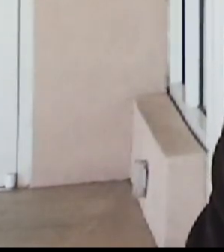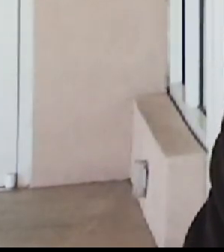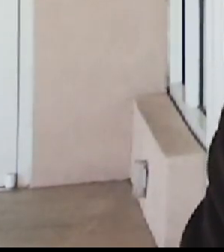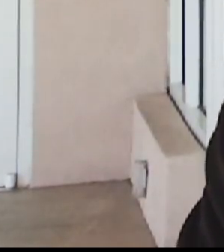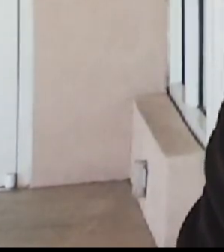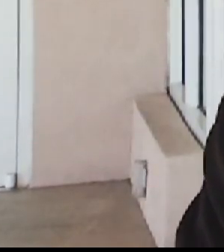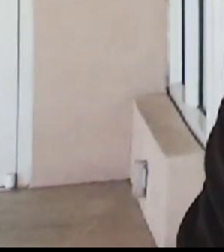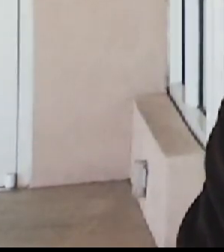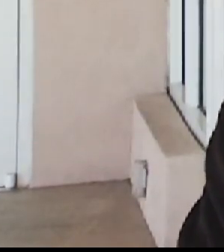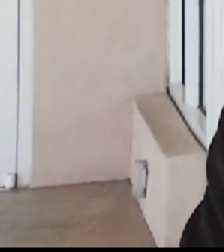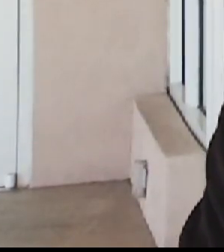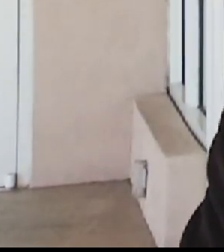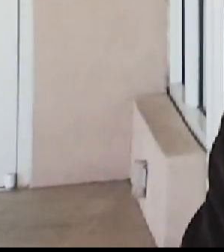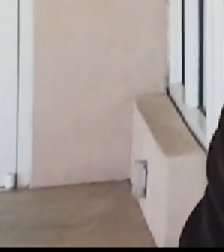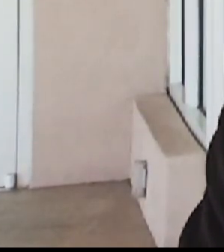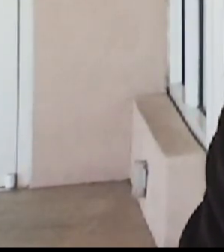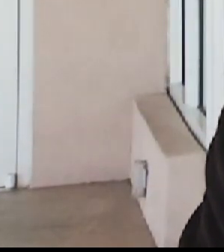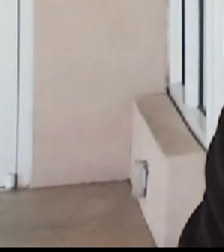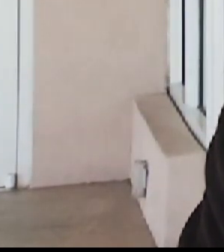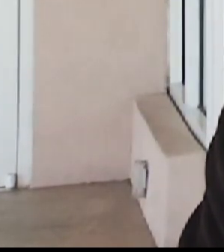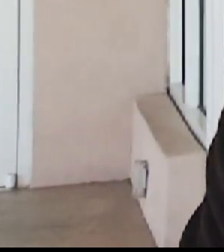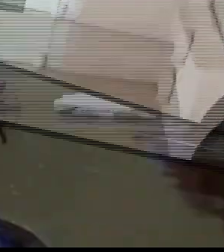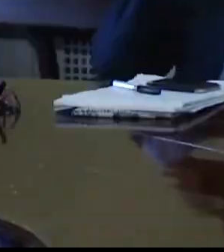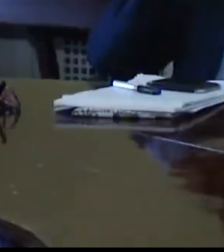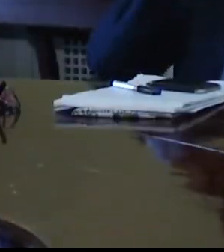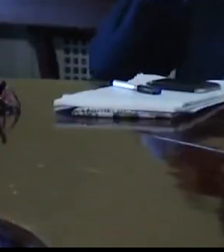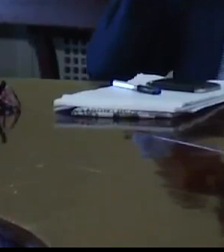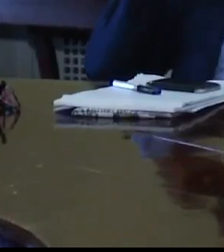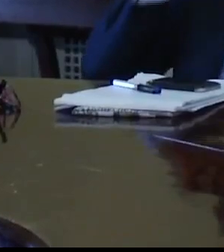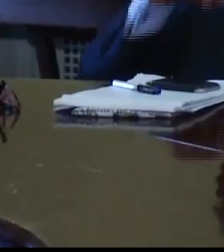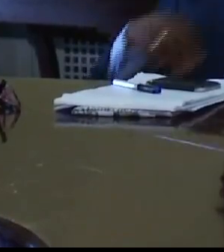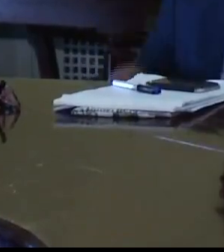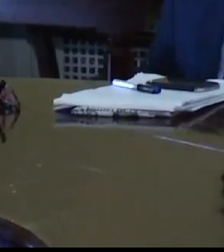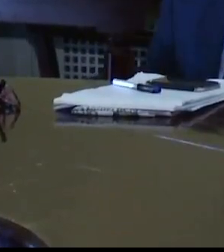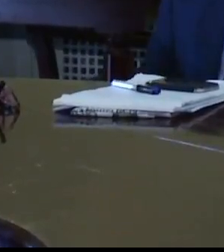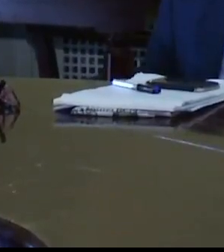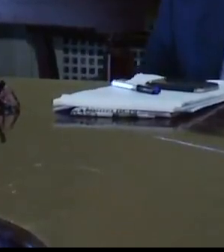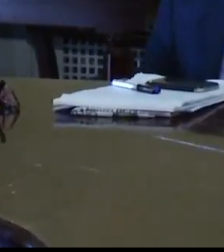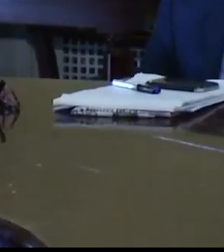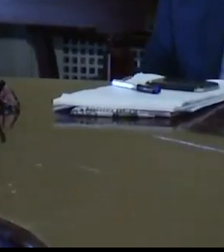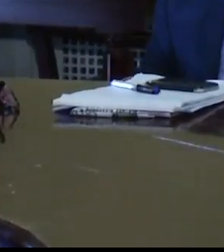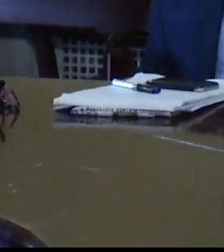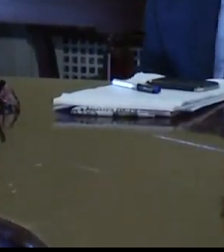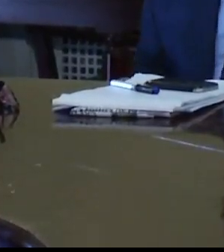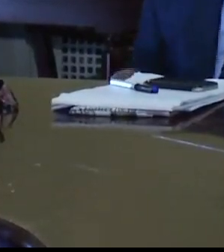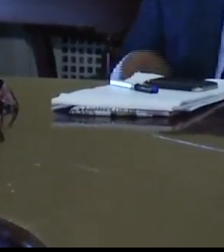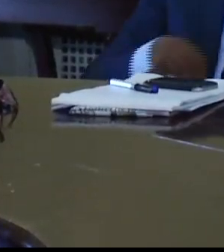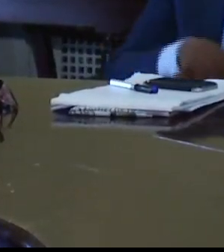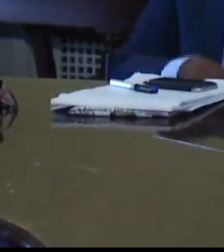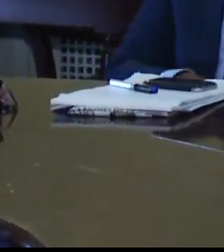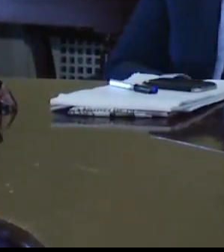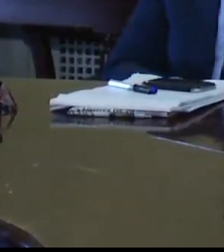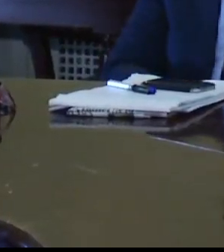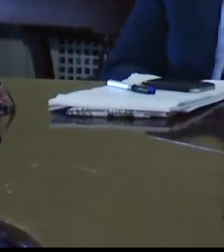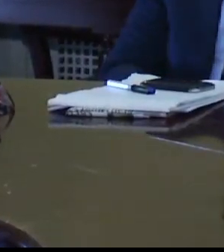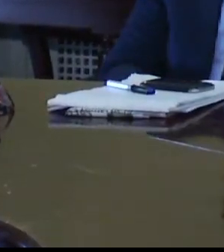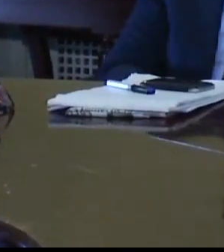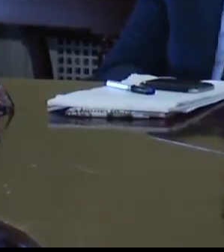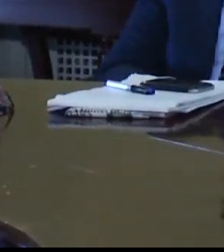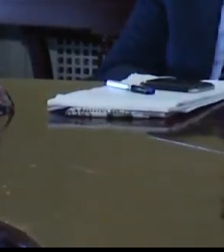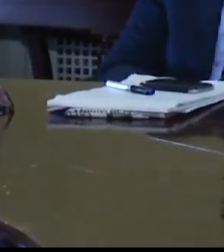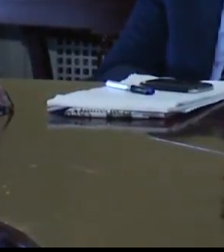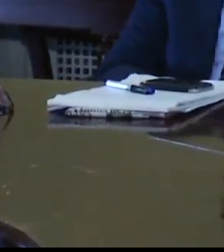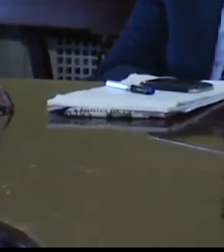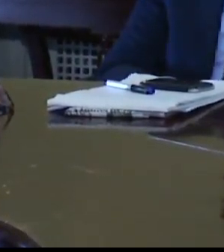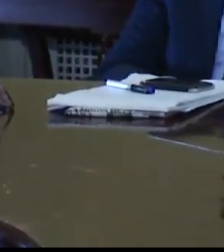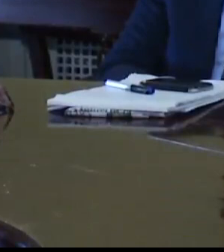can hear all the details coming up in the Bahamas Tonight. Private Sector Education Task Force warns that VAT registration ends at